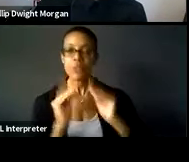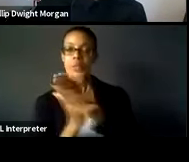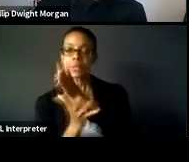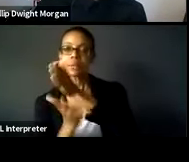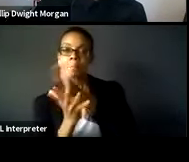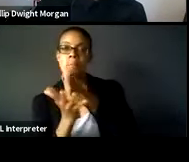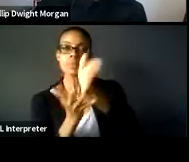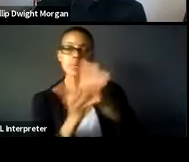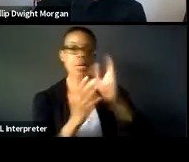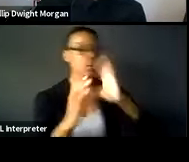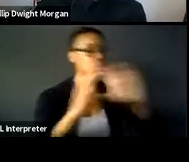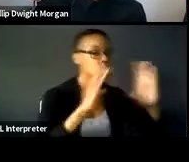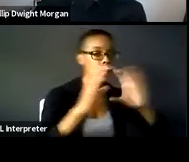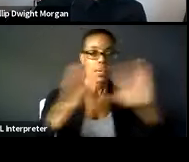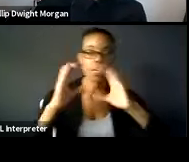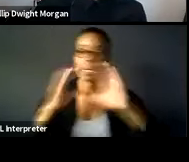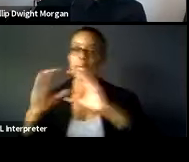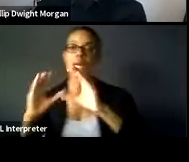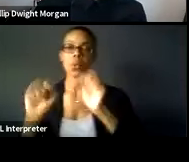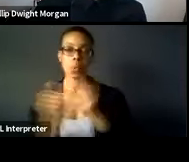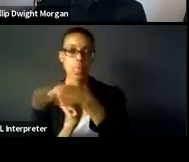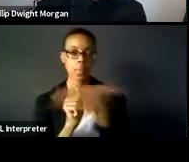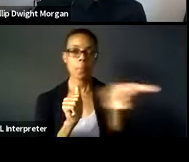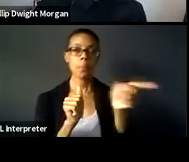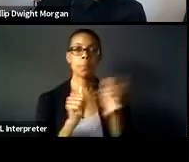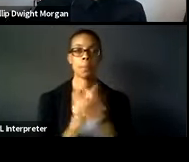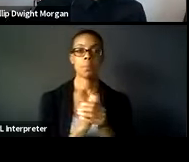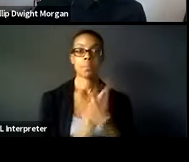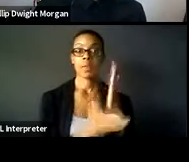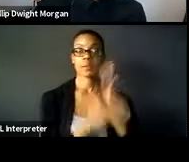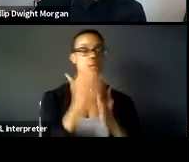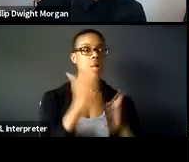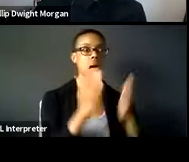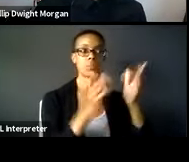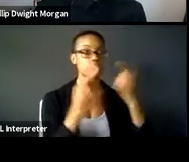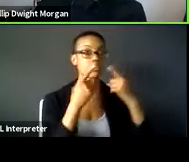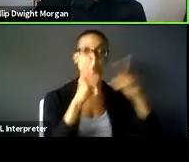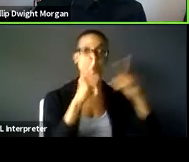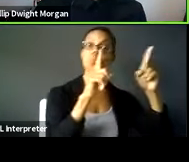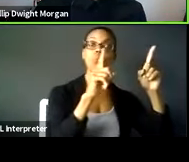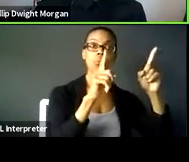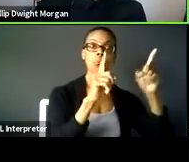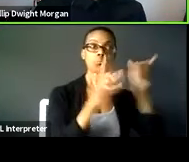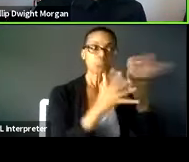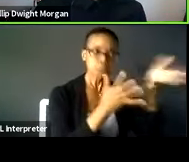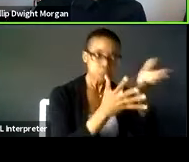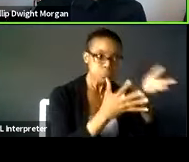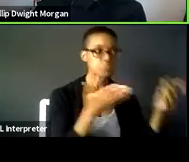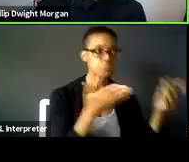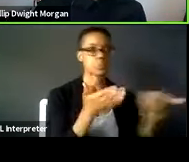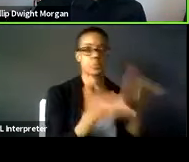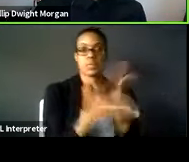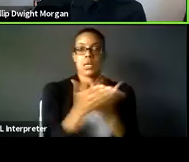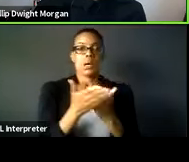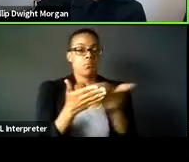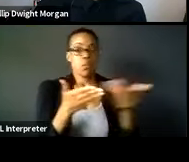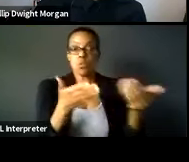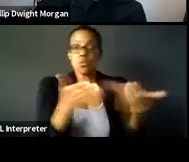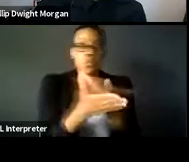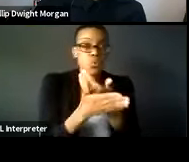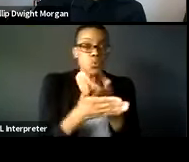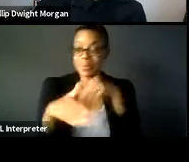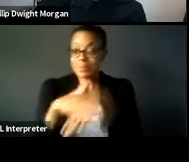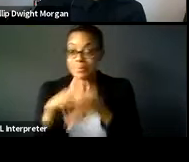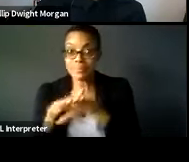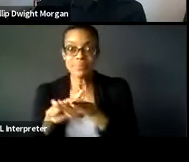of their journey. So people that are accomplished, but then people that are new, people that are entry level, people that are